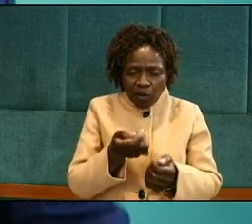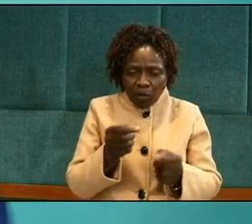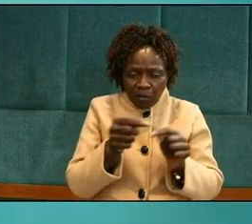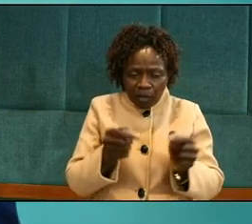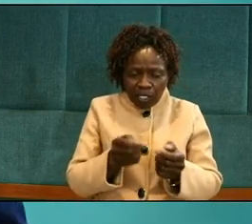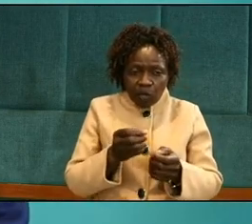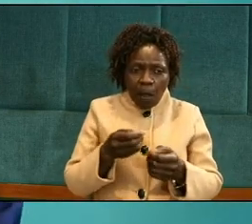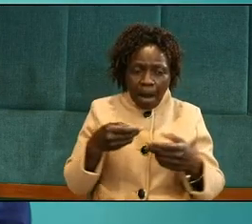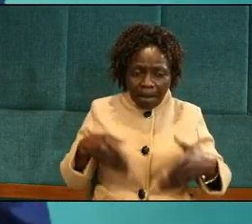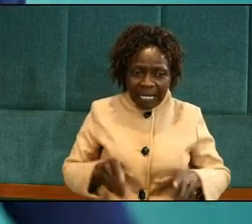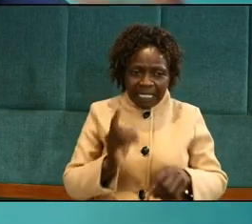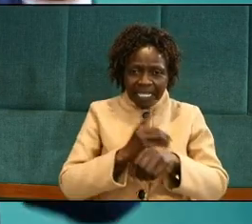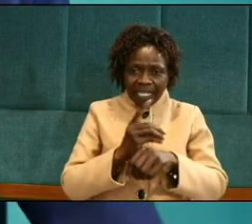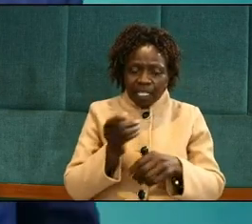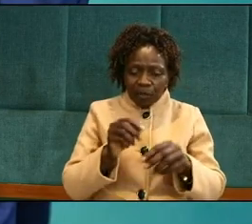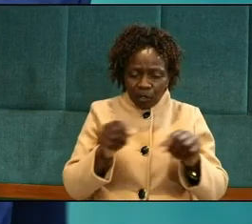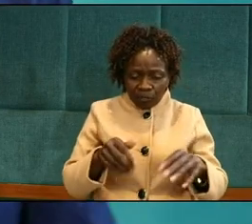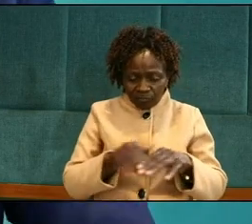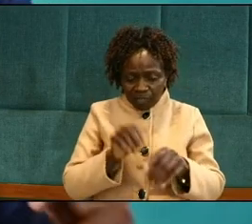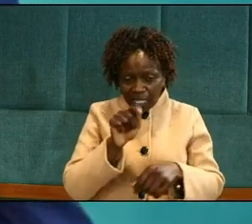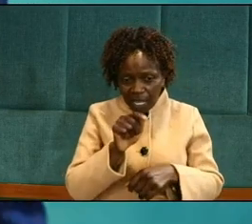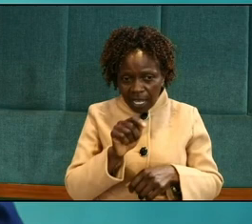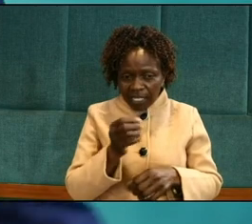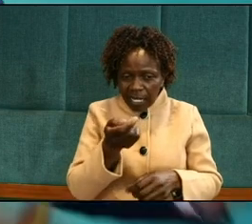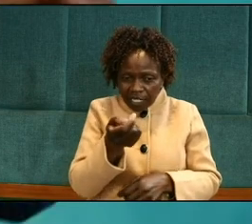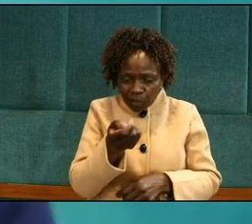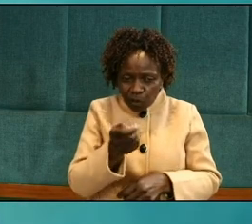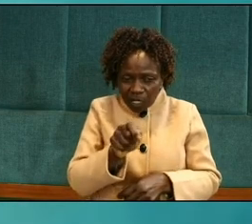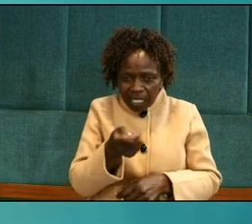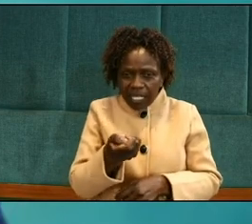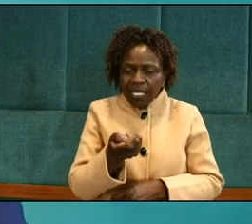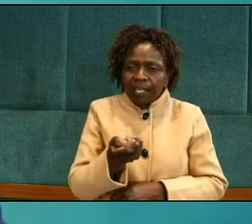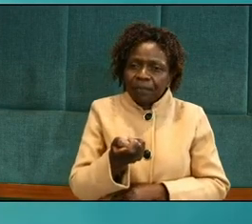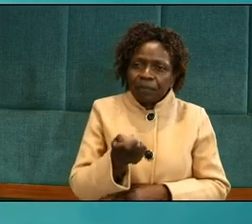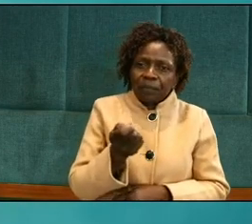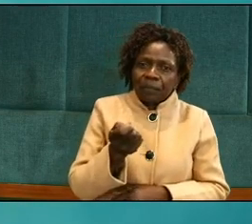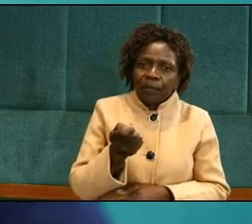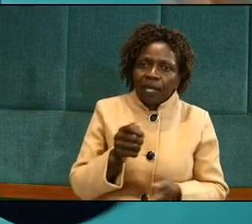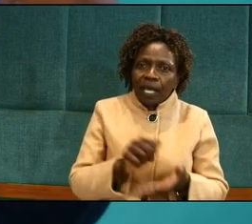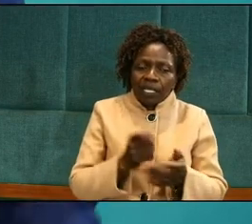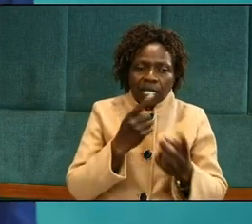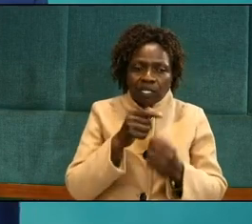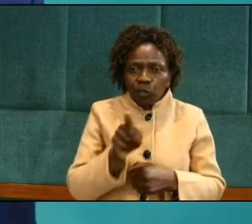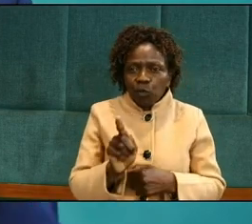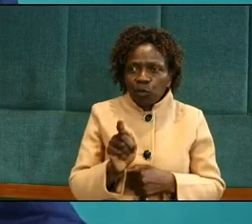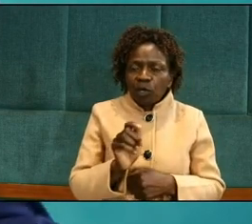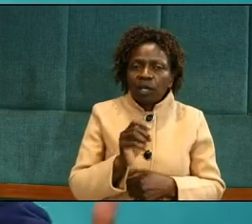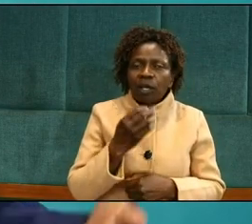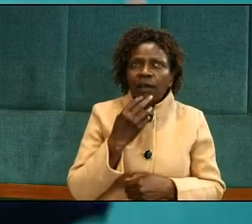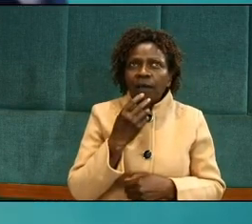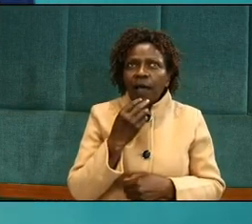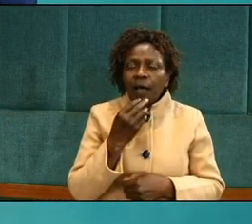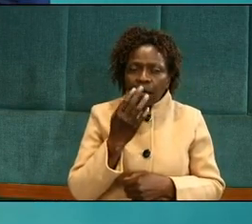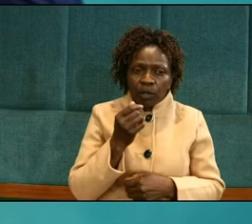your birthday. And in that small box is a little key. And he tells you, "I